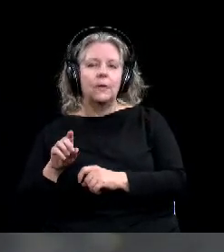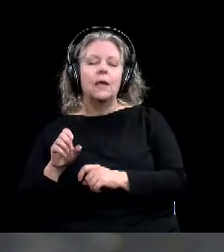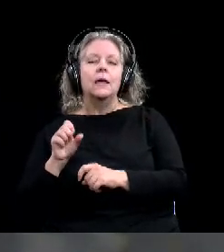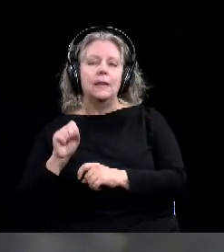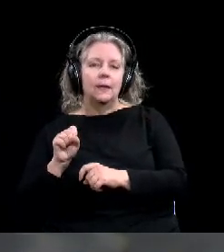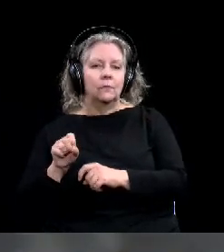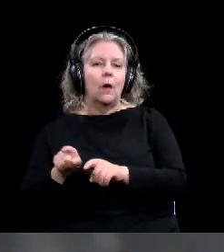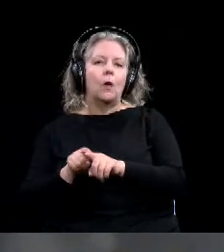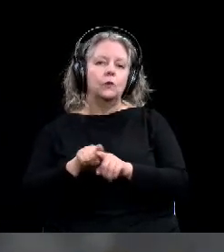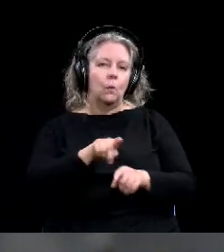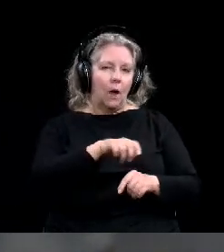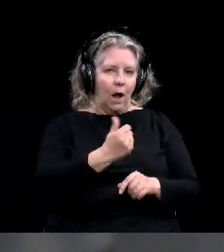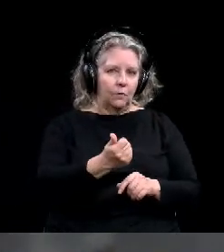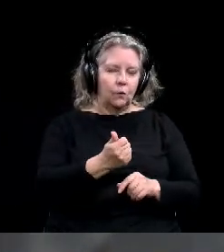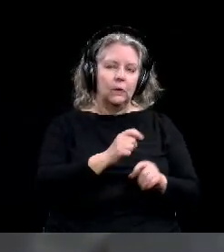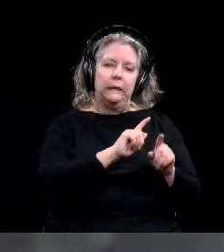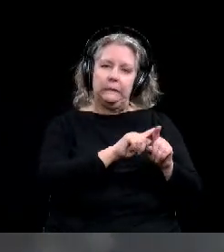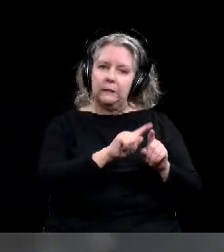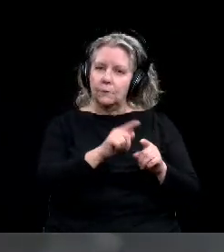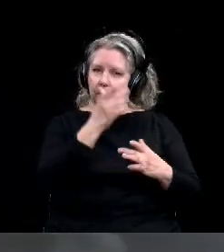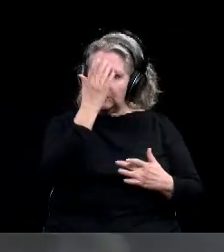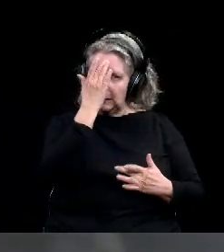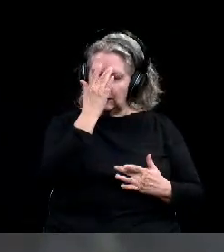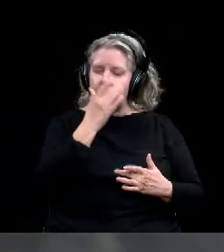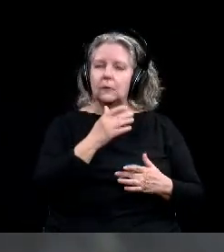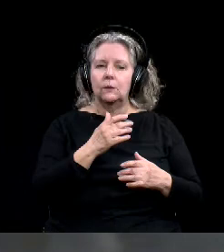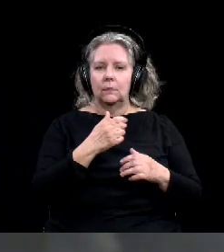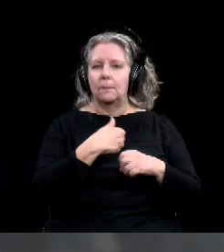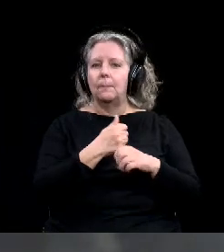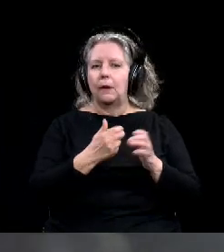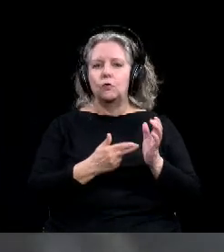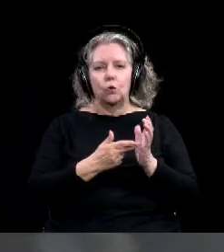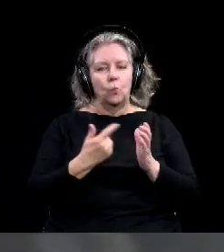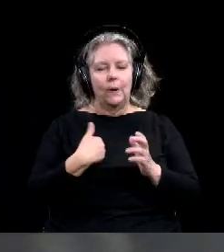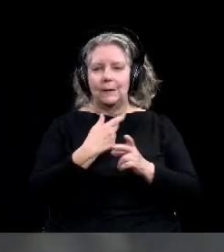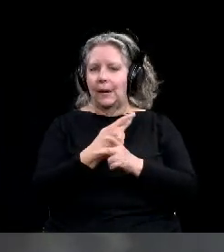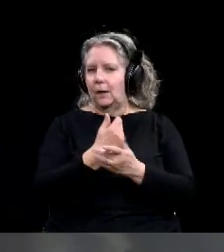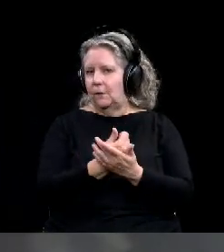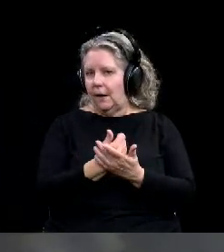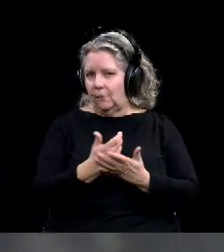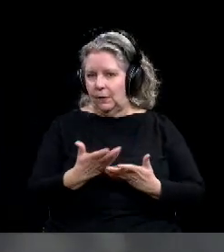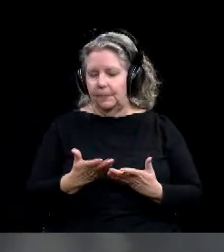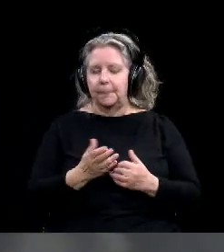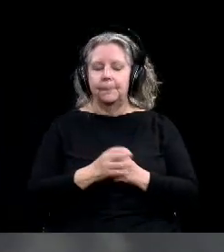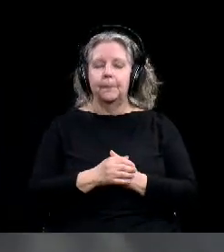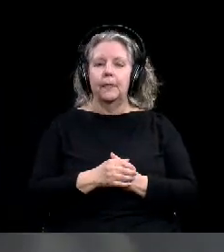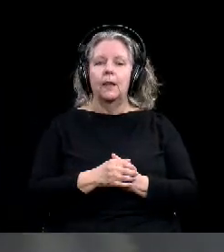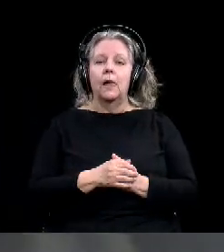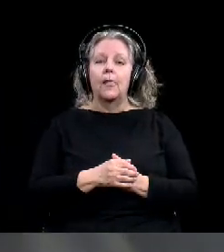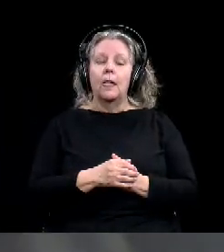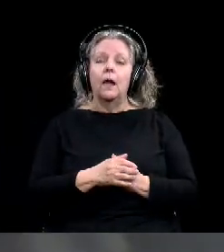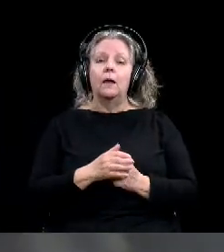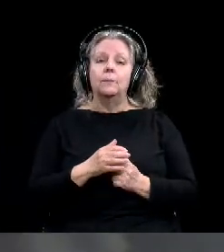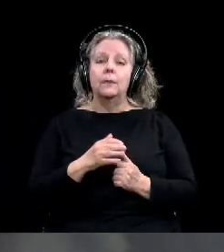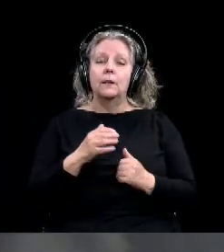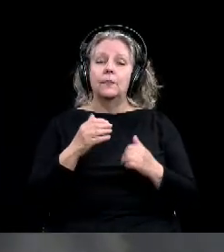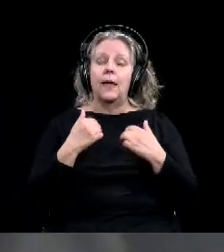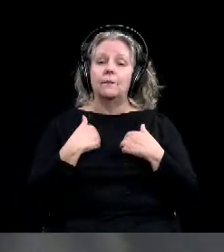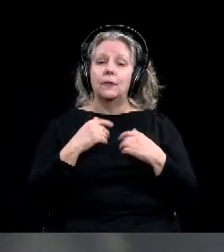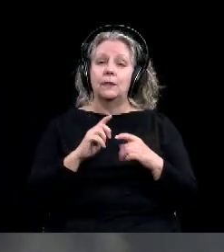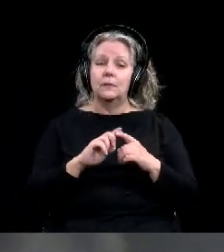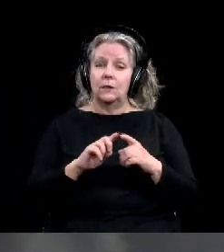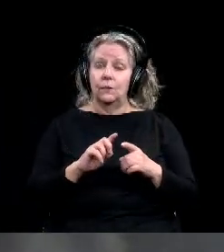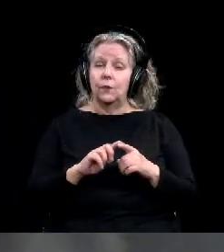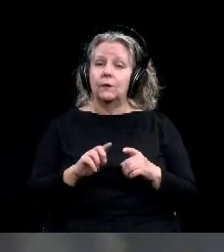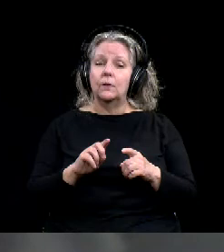As far as the different variants, Dr. Griggs mentioned very beautifully the different variants. We are randomly sampling